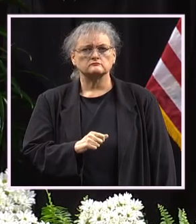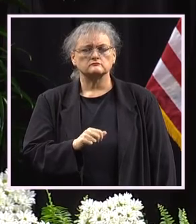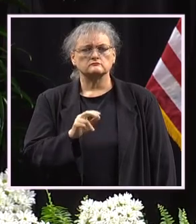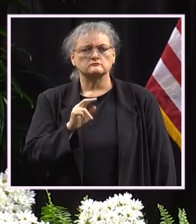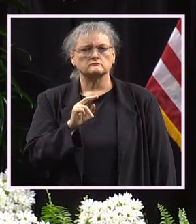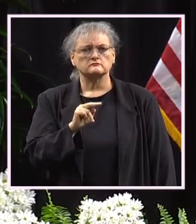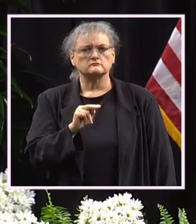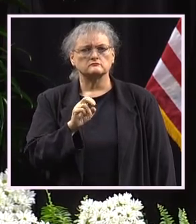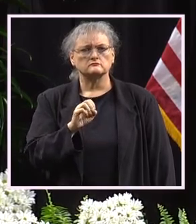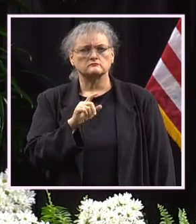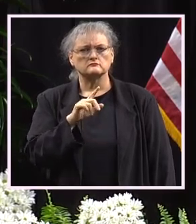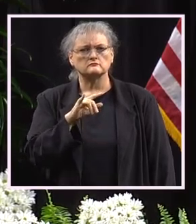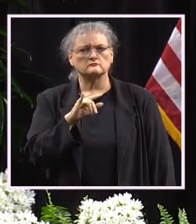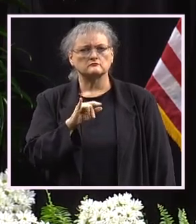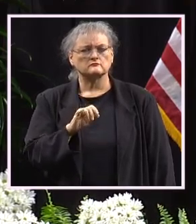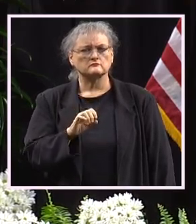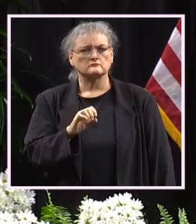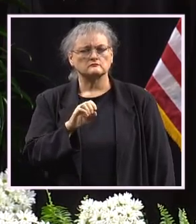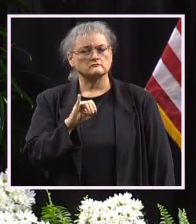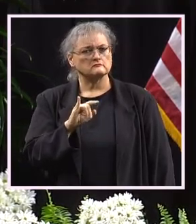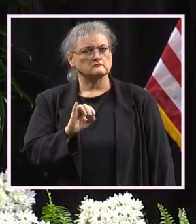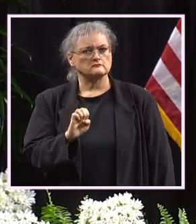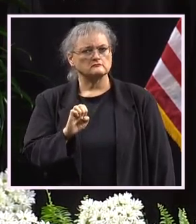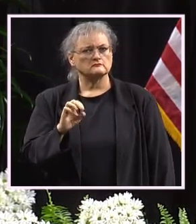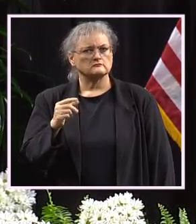Nelly M. Lieja Garza.